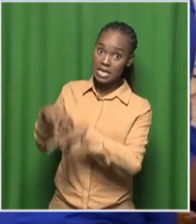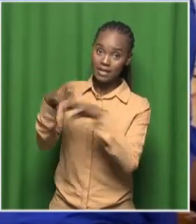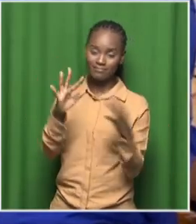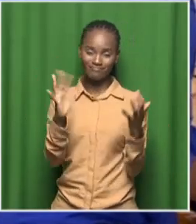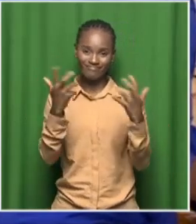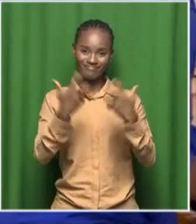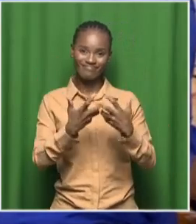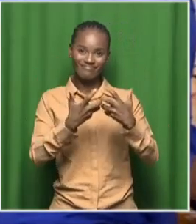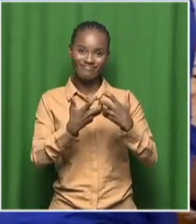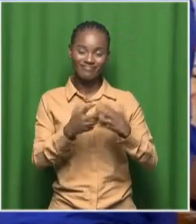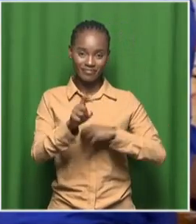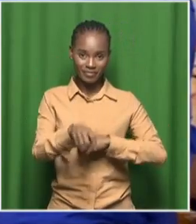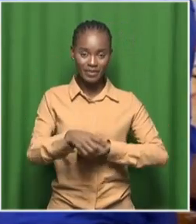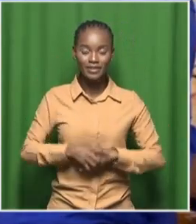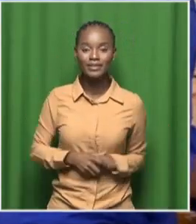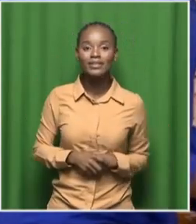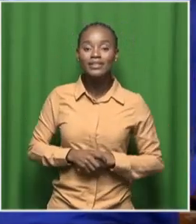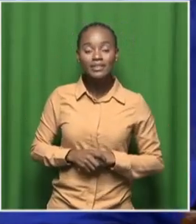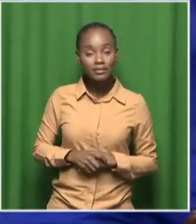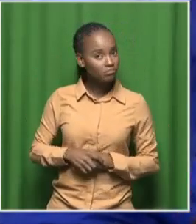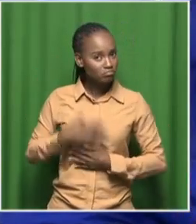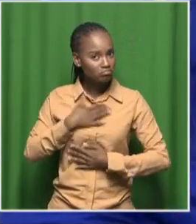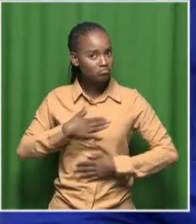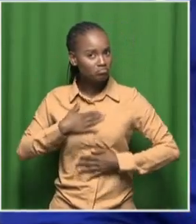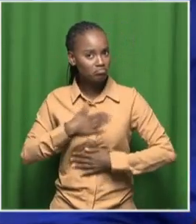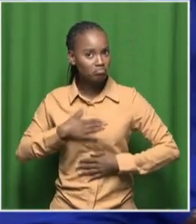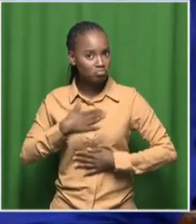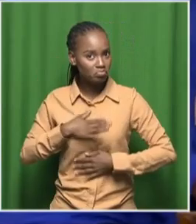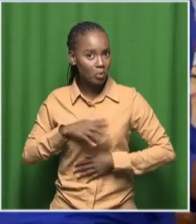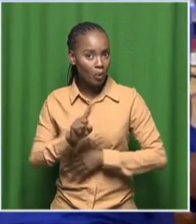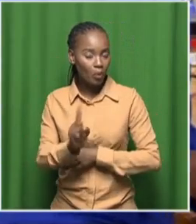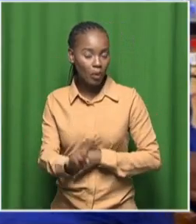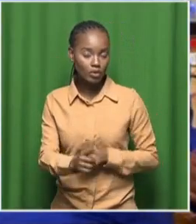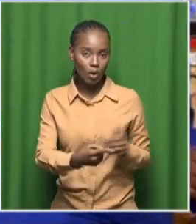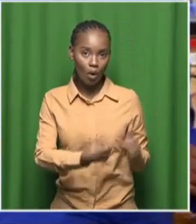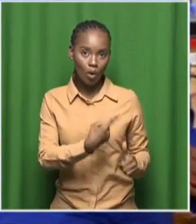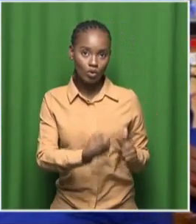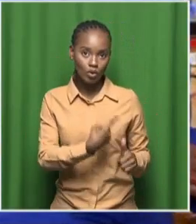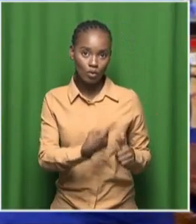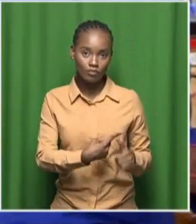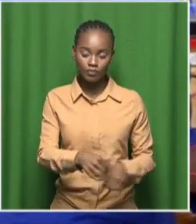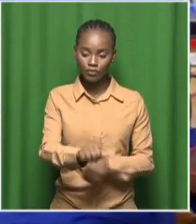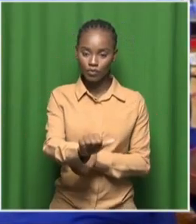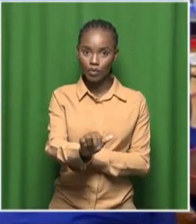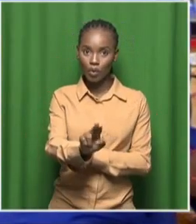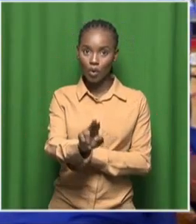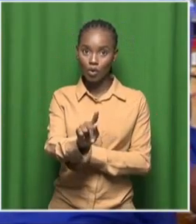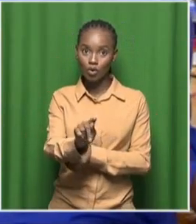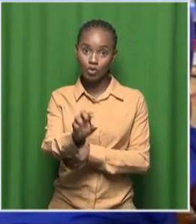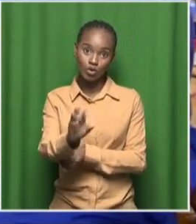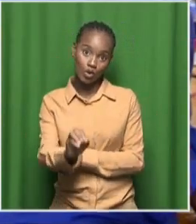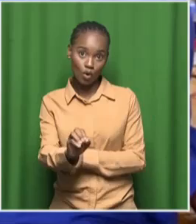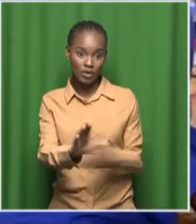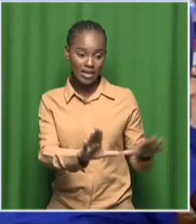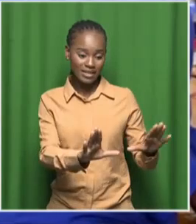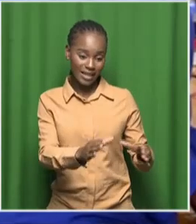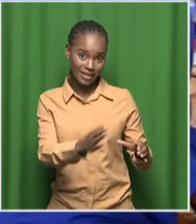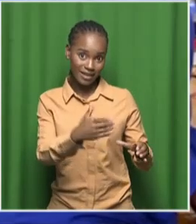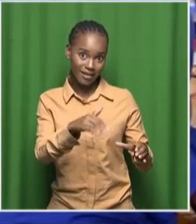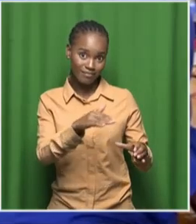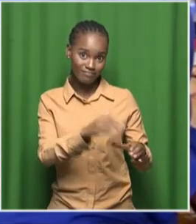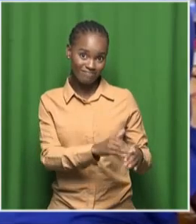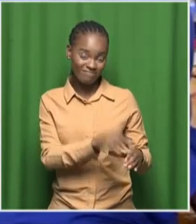is how some, particularly in the auto sector, have made it their interest in terms